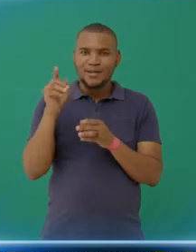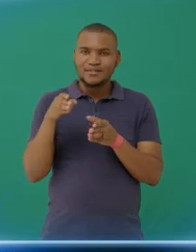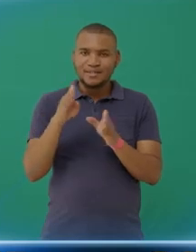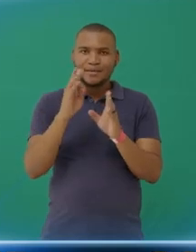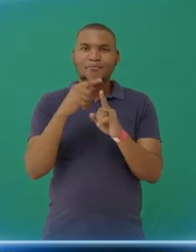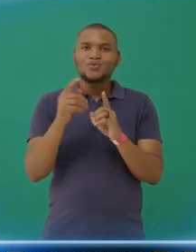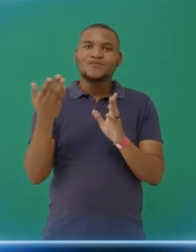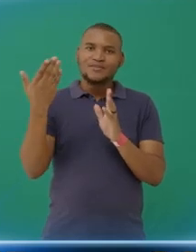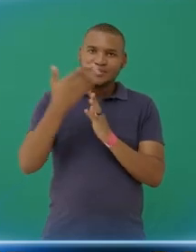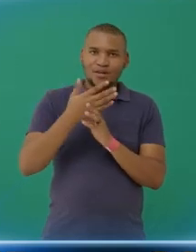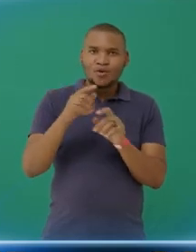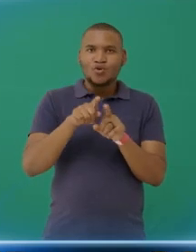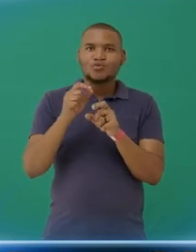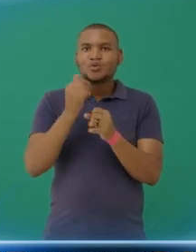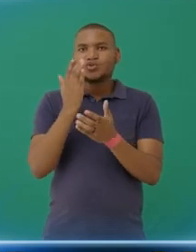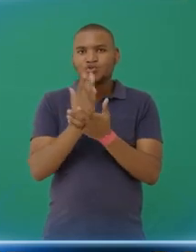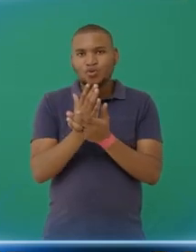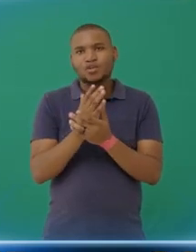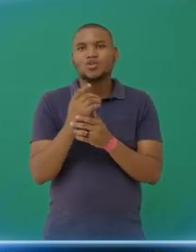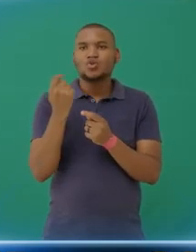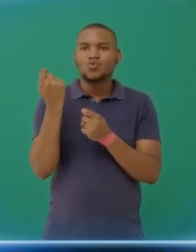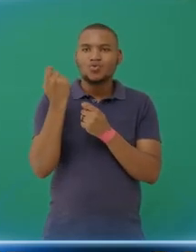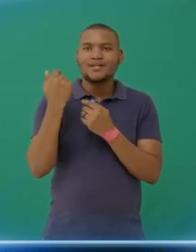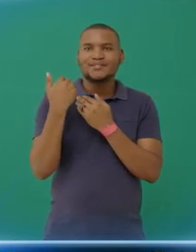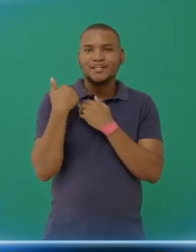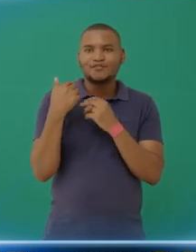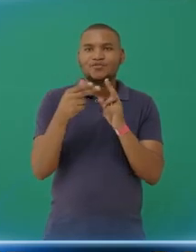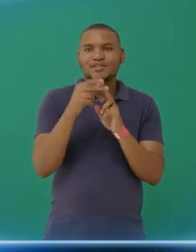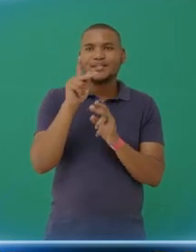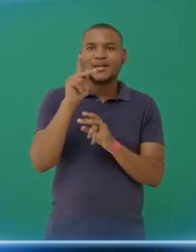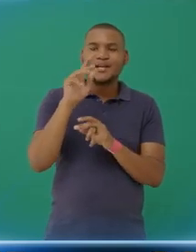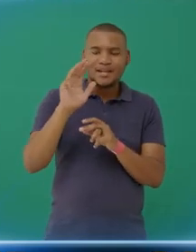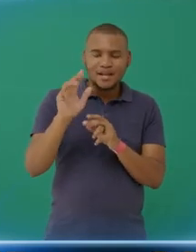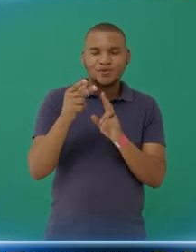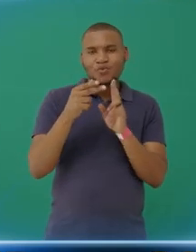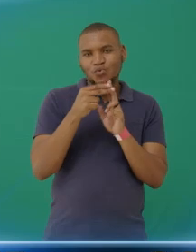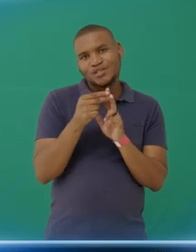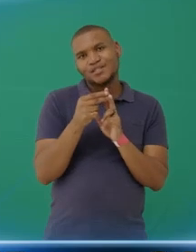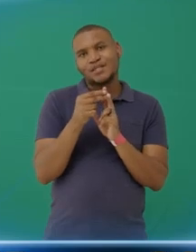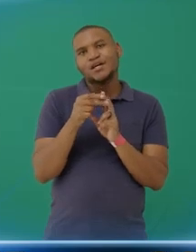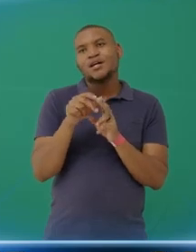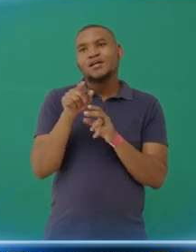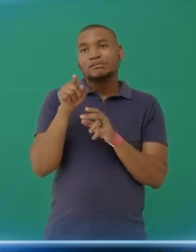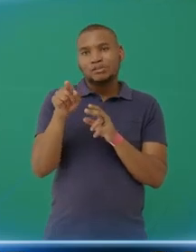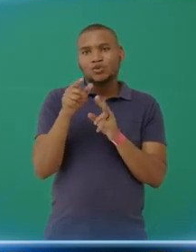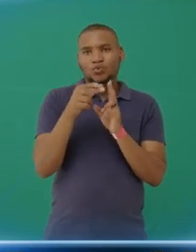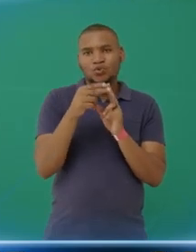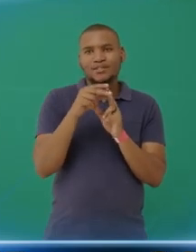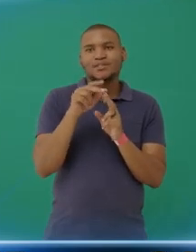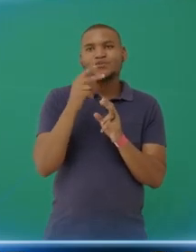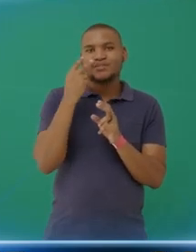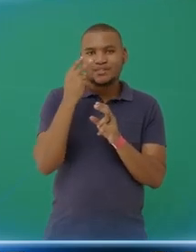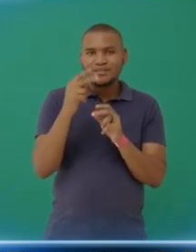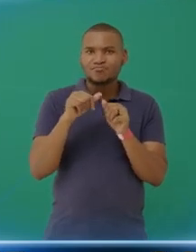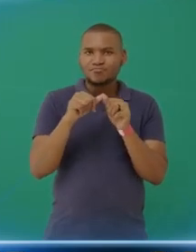in terms of also ensuring that there's rural safety units, that there's K9 units. The K9 units is one where we have seen